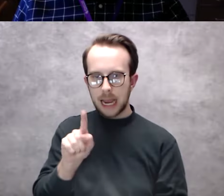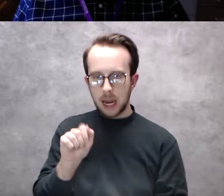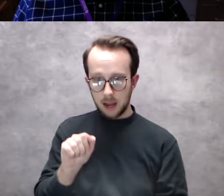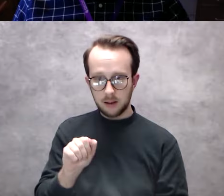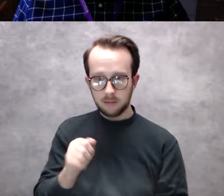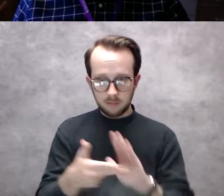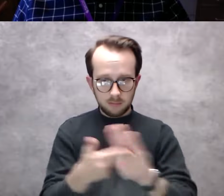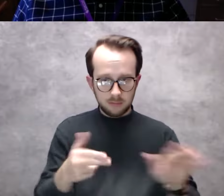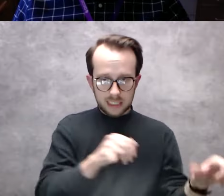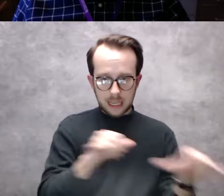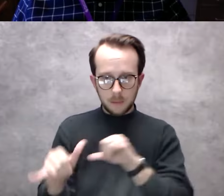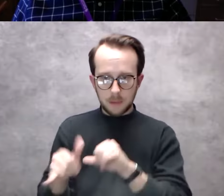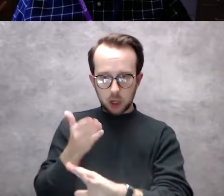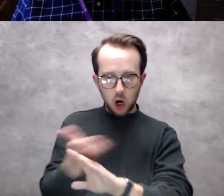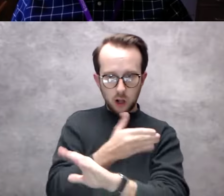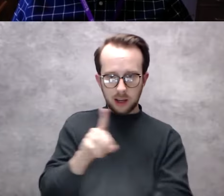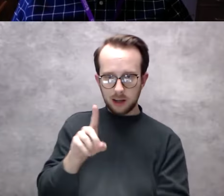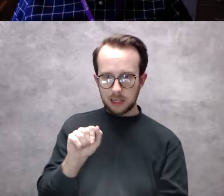application.